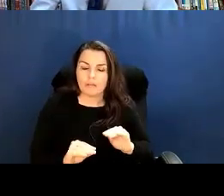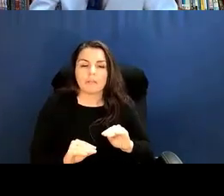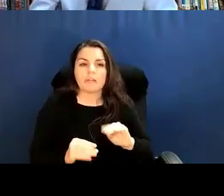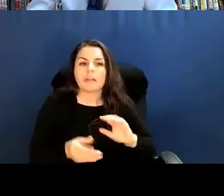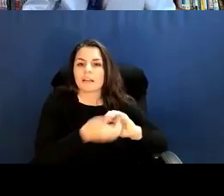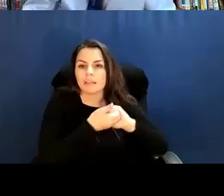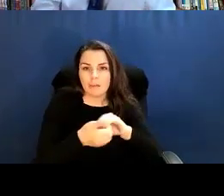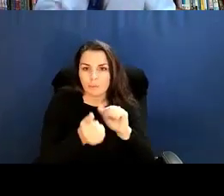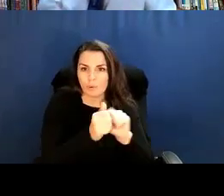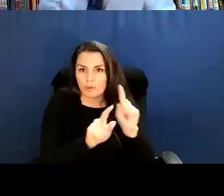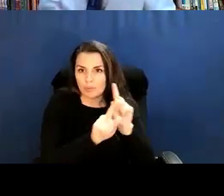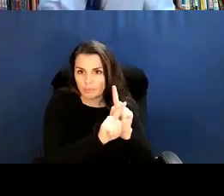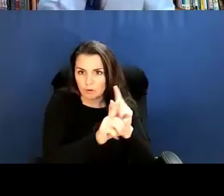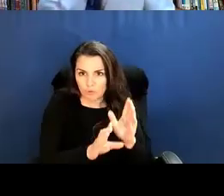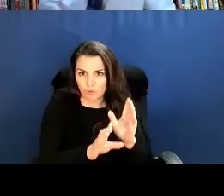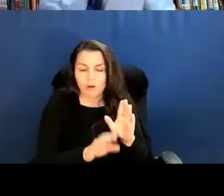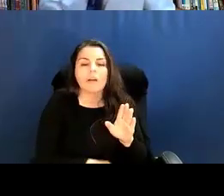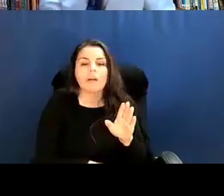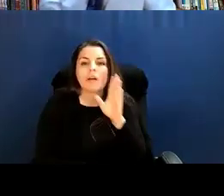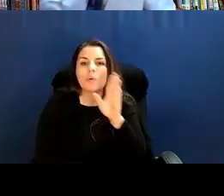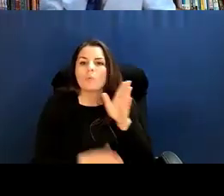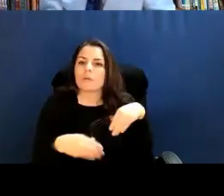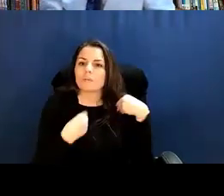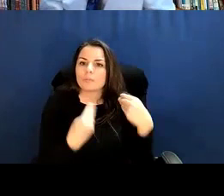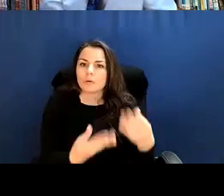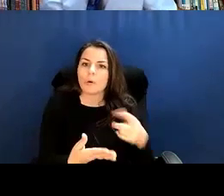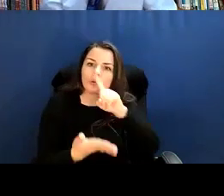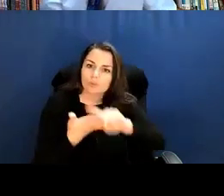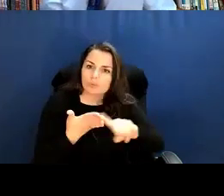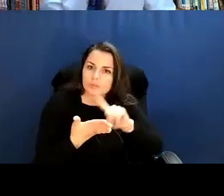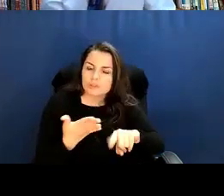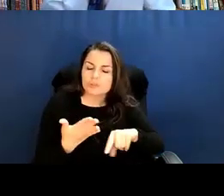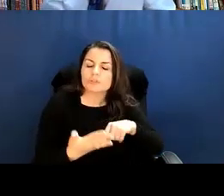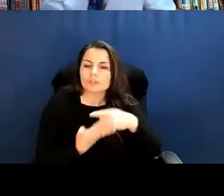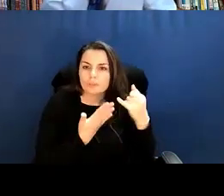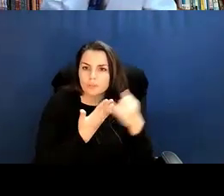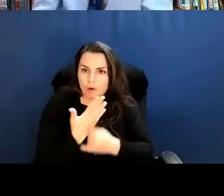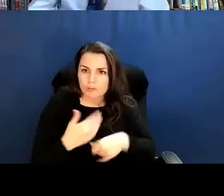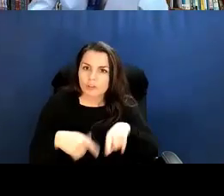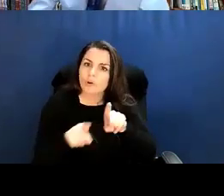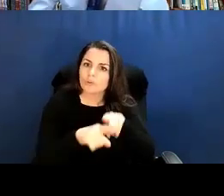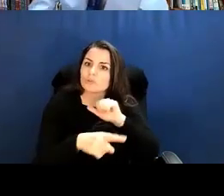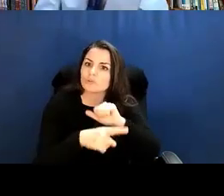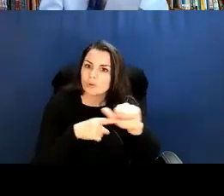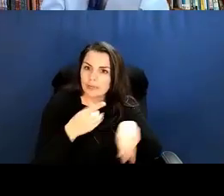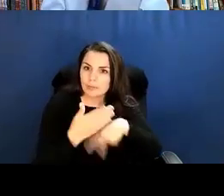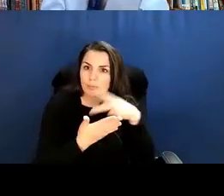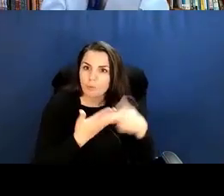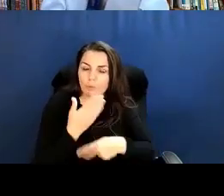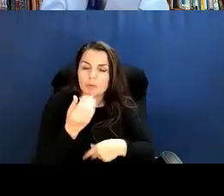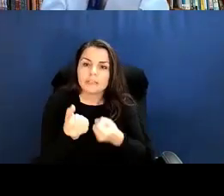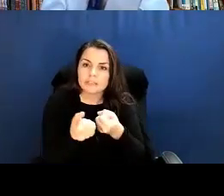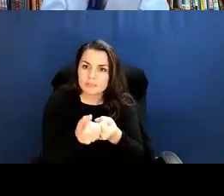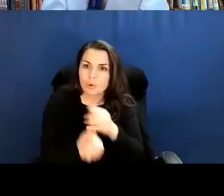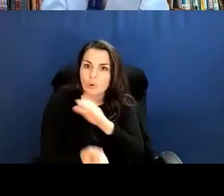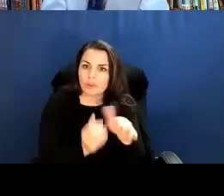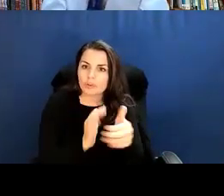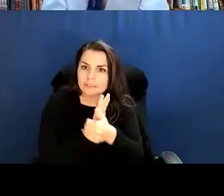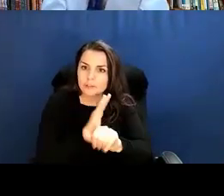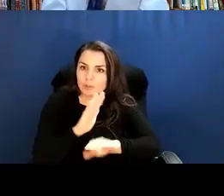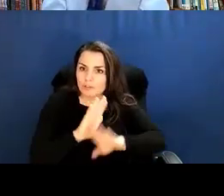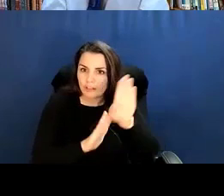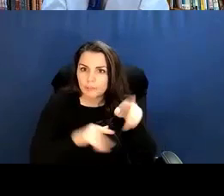mentor to propose a research project and a training program to support them while they're either in